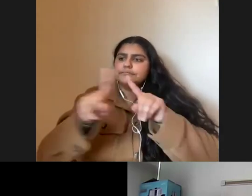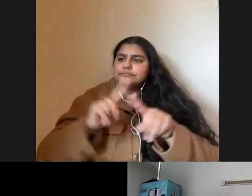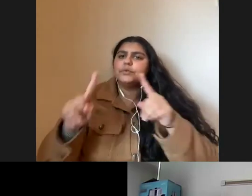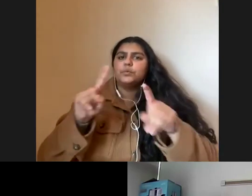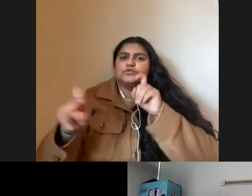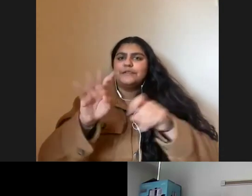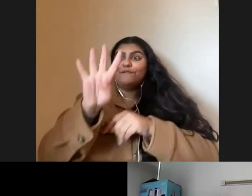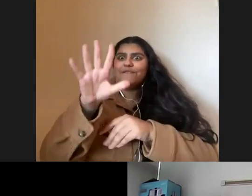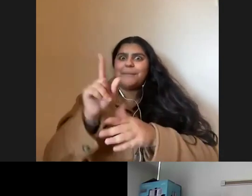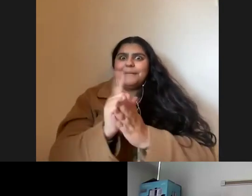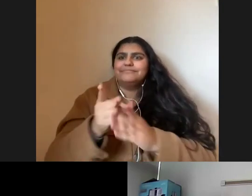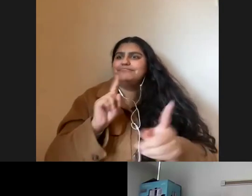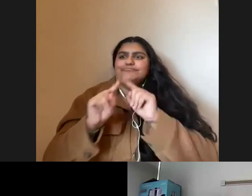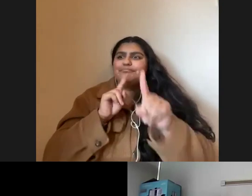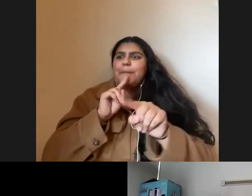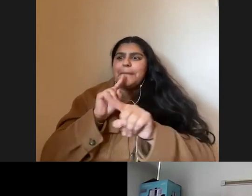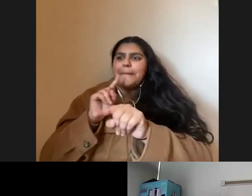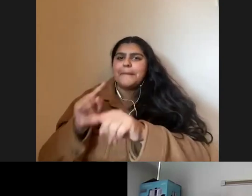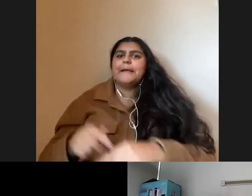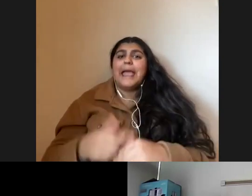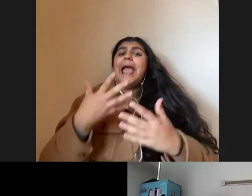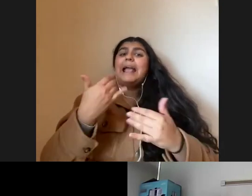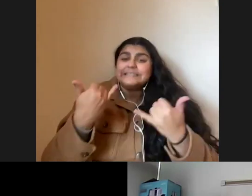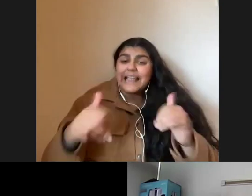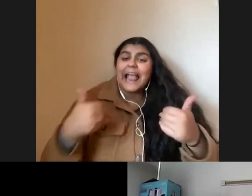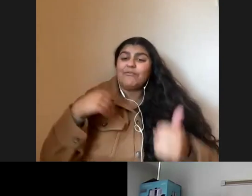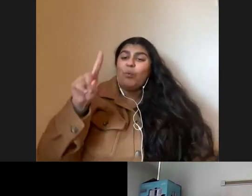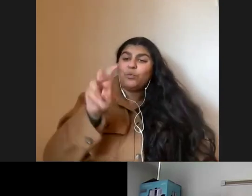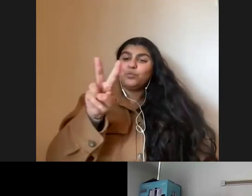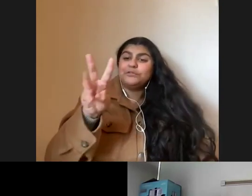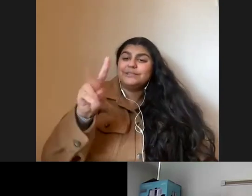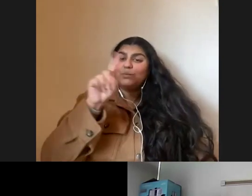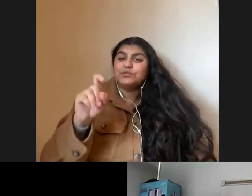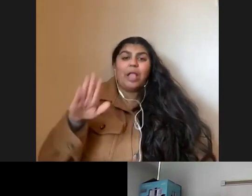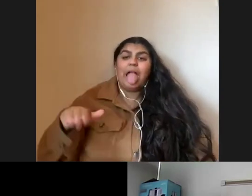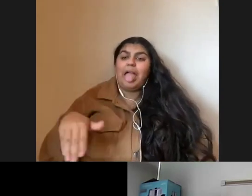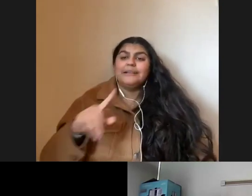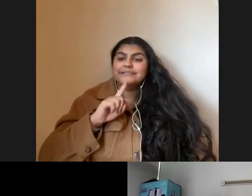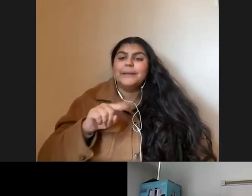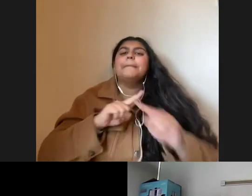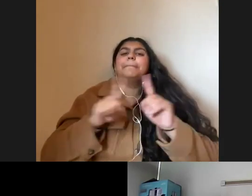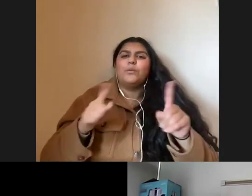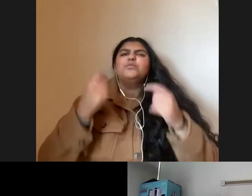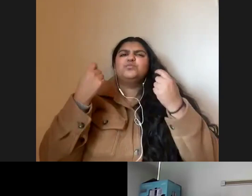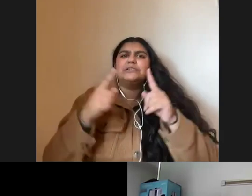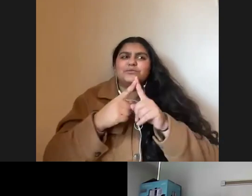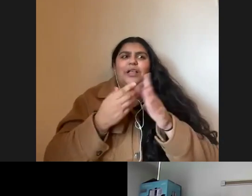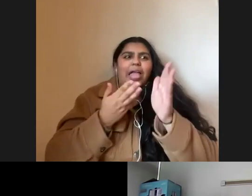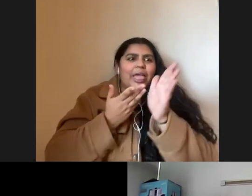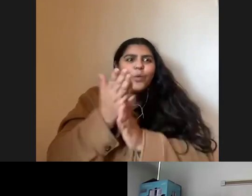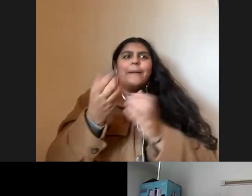45 minutes. And there are still 126 that we didn't get to. We got to as many as we possibly could, everybody.